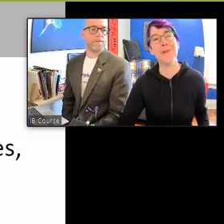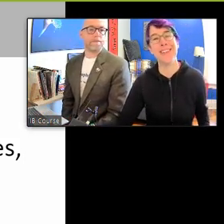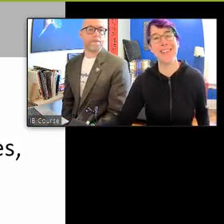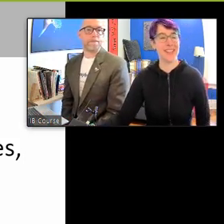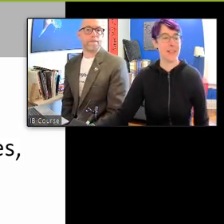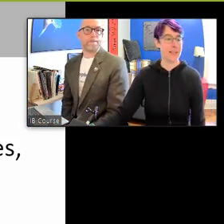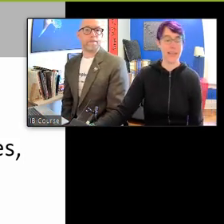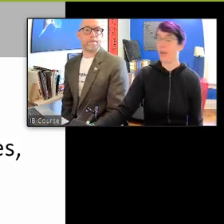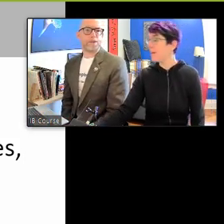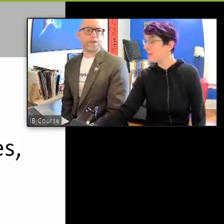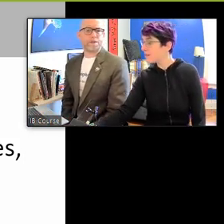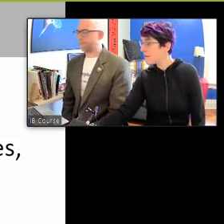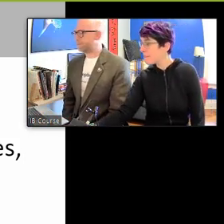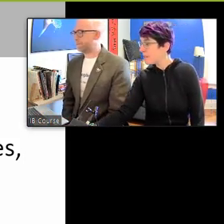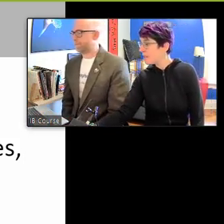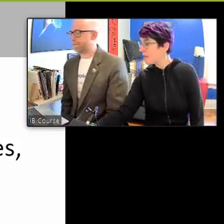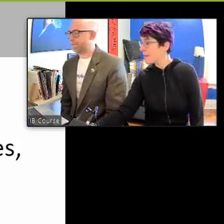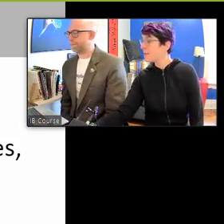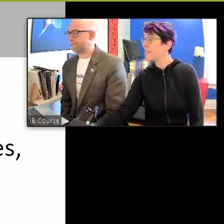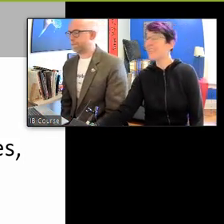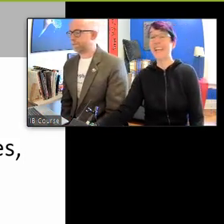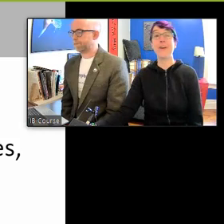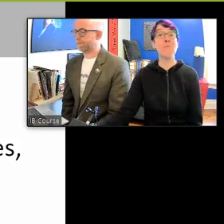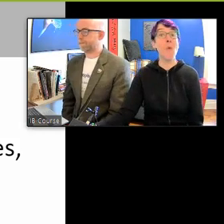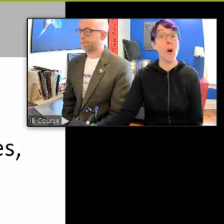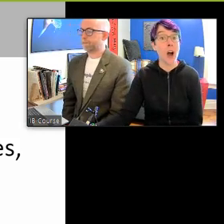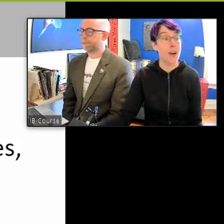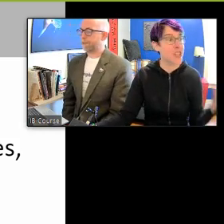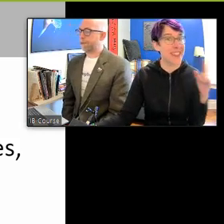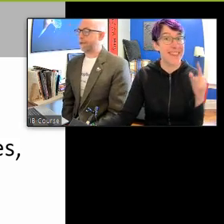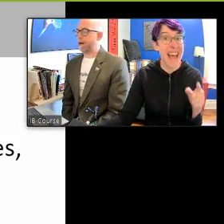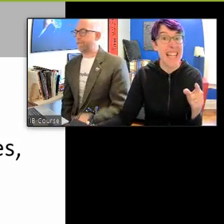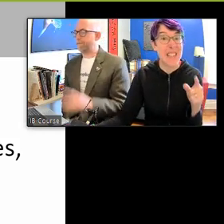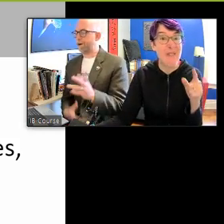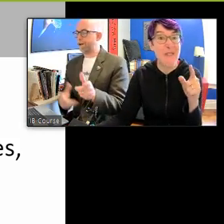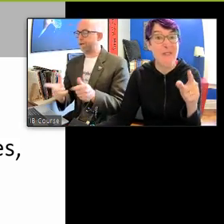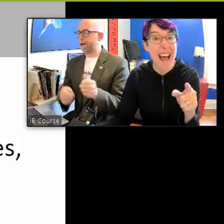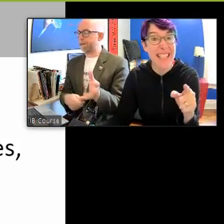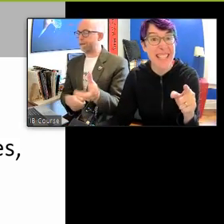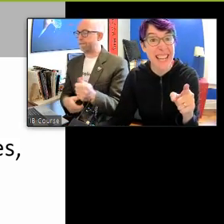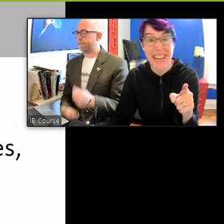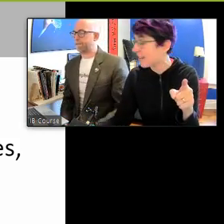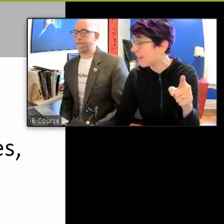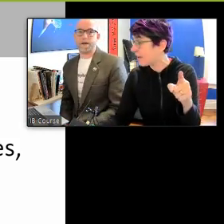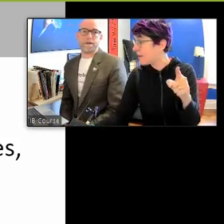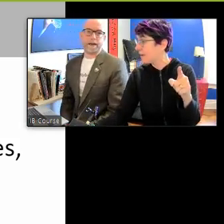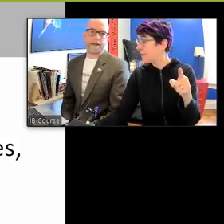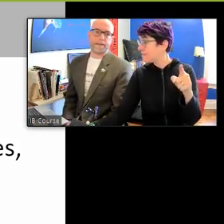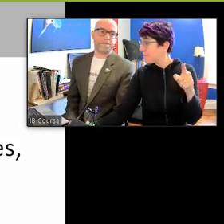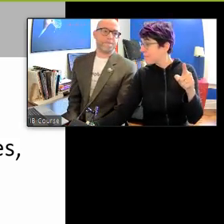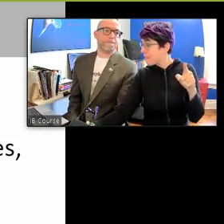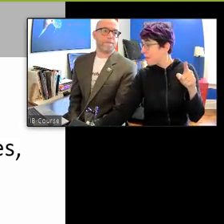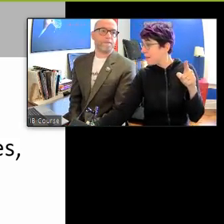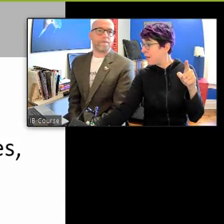are cool. Okay, what else? Potentially carries more oxygen. Yeah, that's follow fascinating. That. Follow